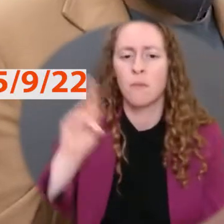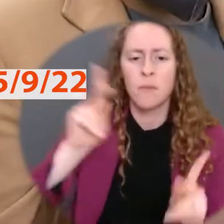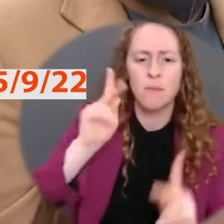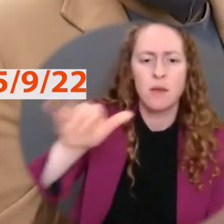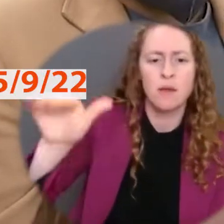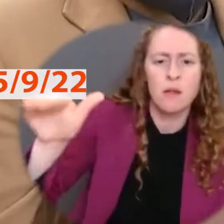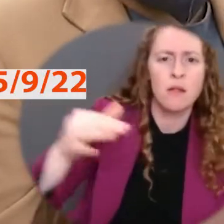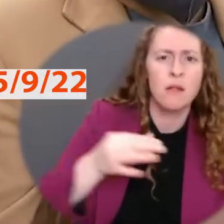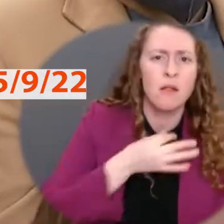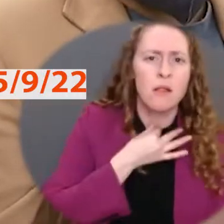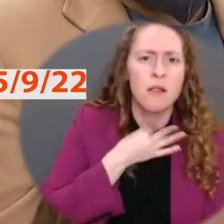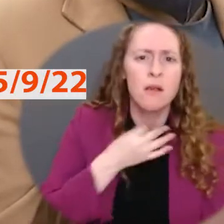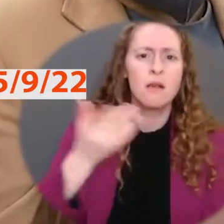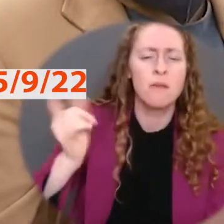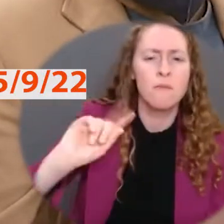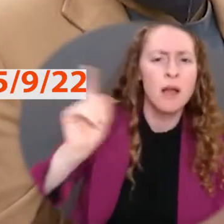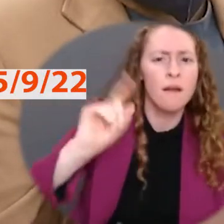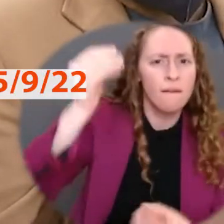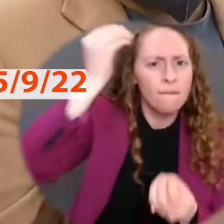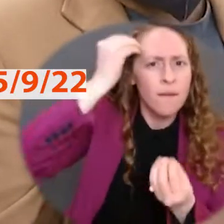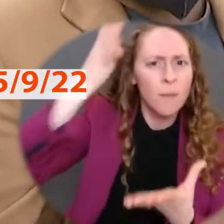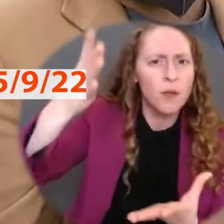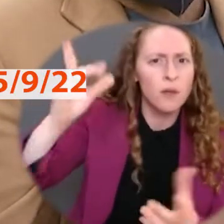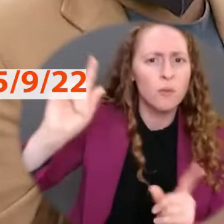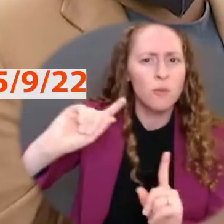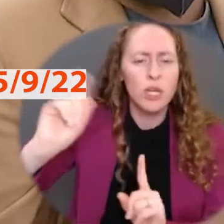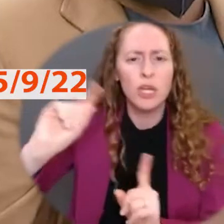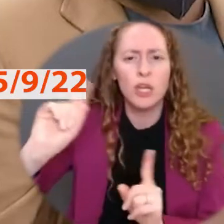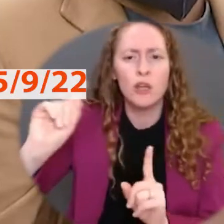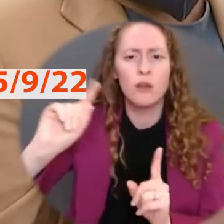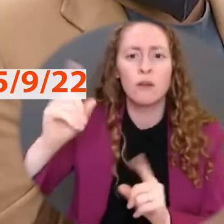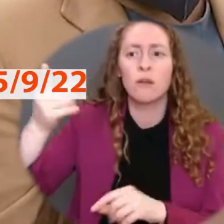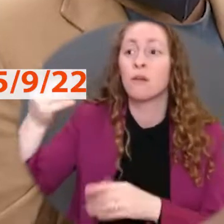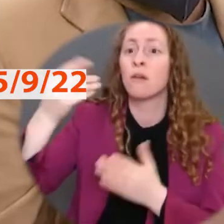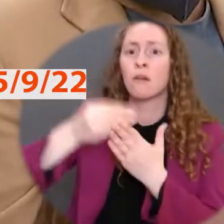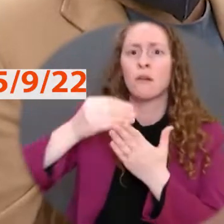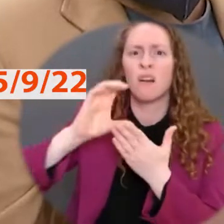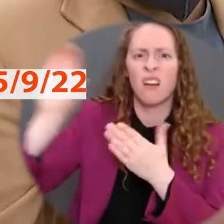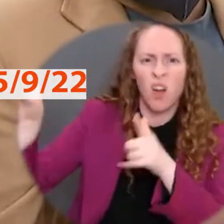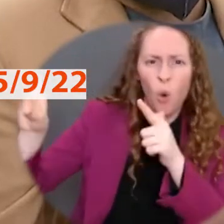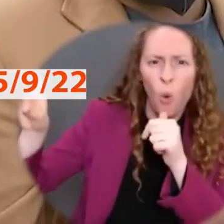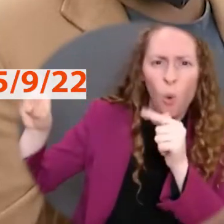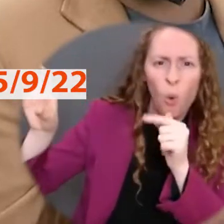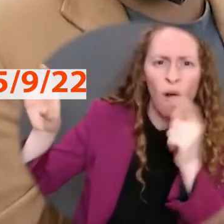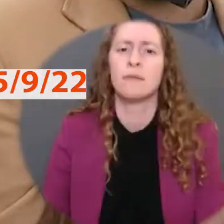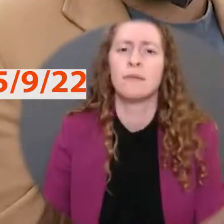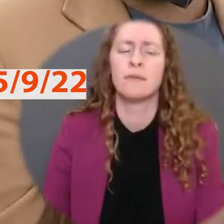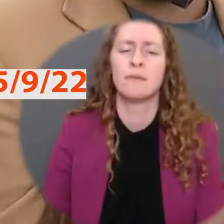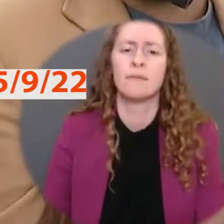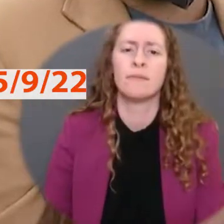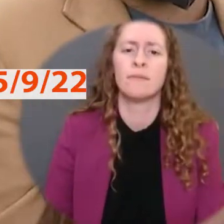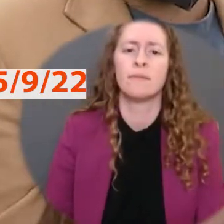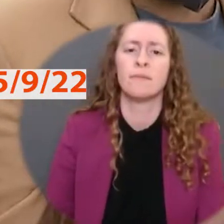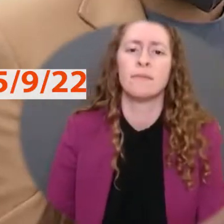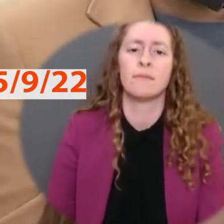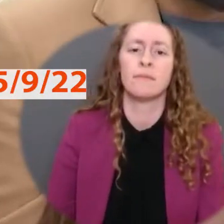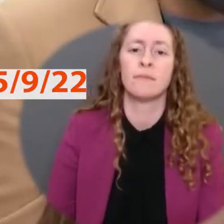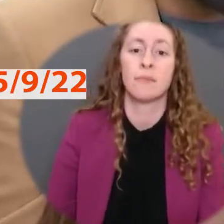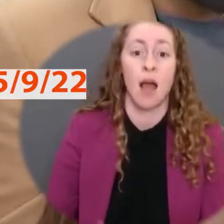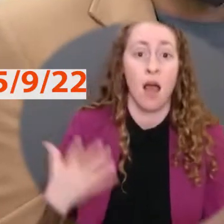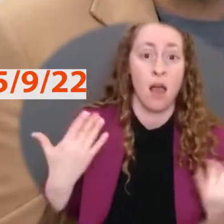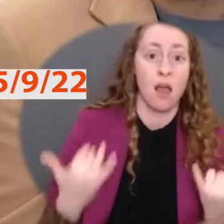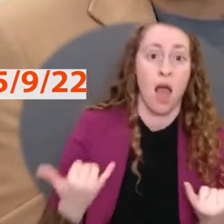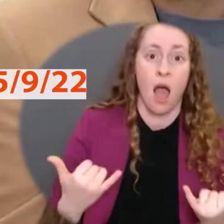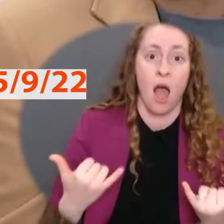this. Will President Biden be releasing the sources of income that were in that $13 million? Particularly, there's attention being paid to